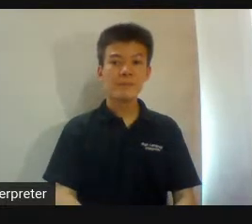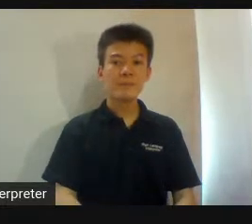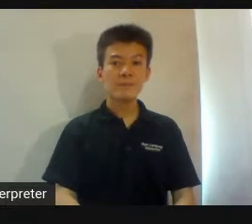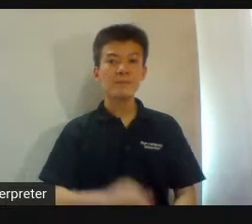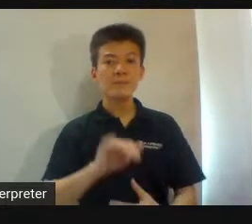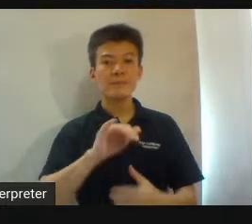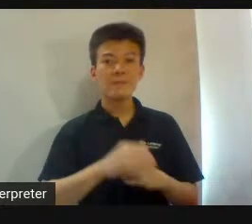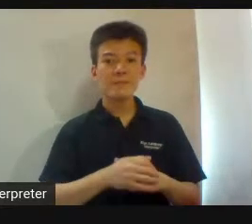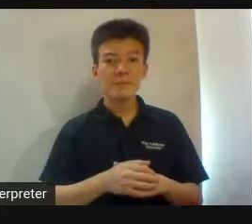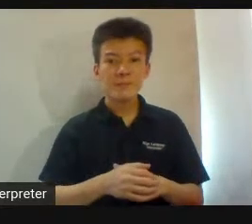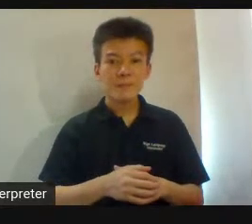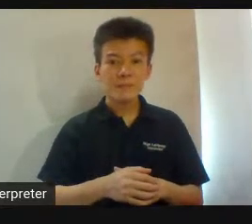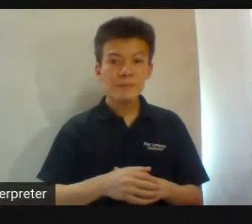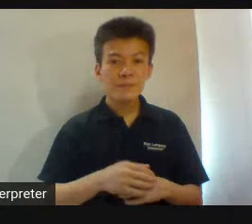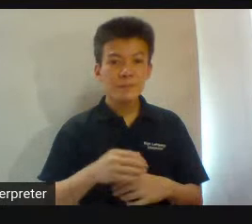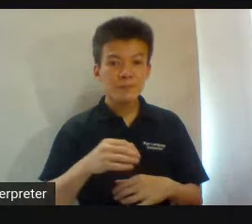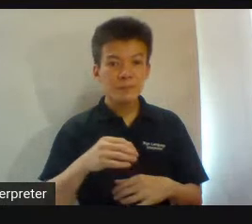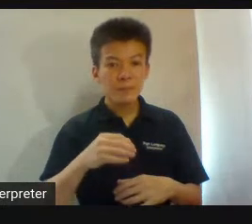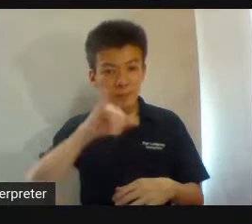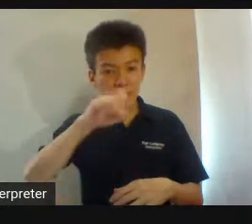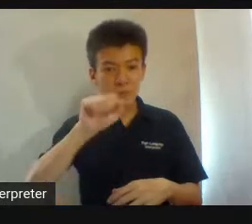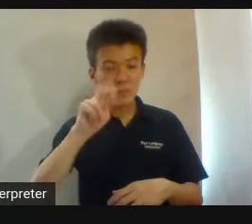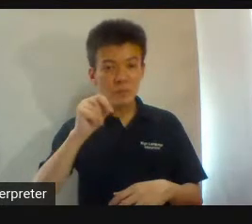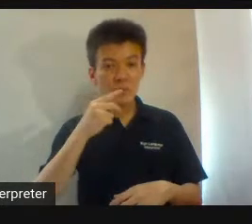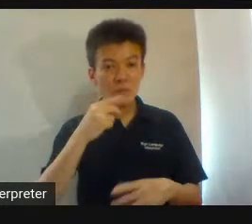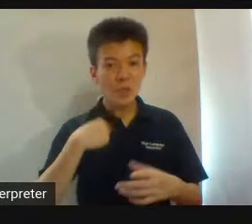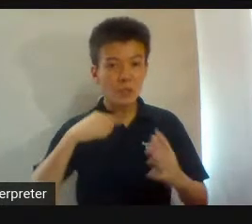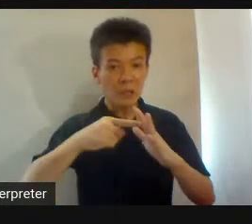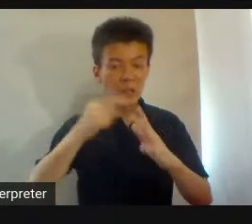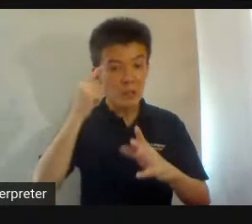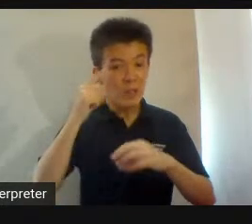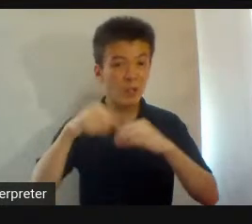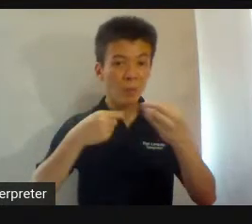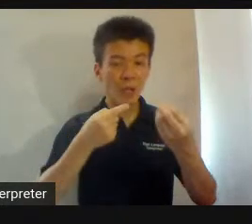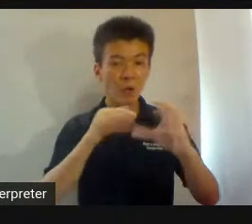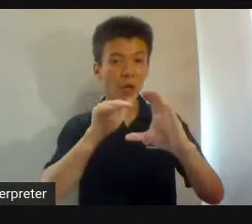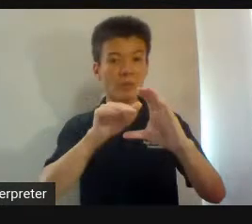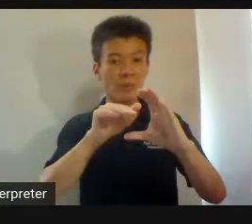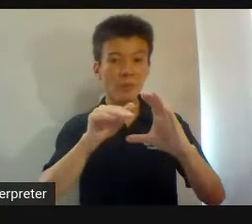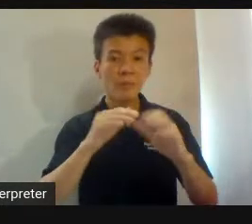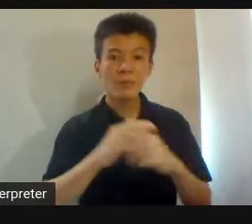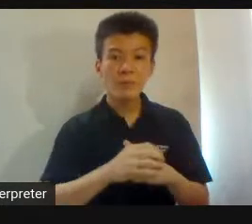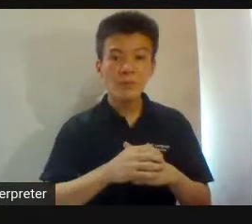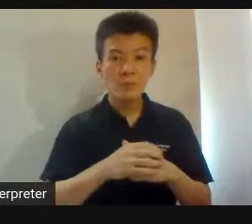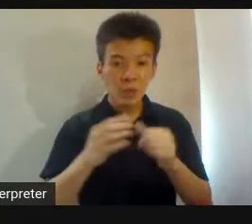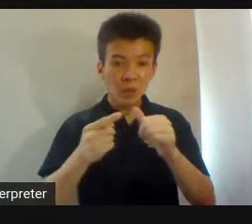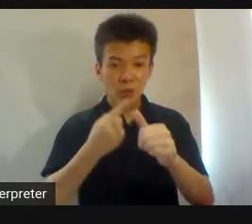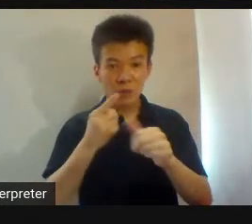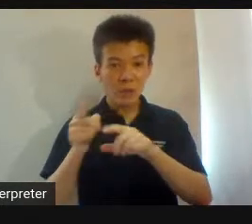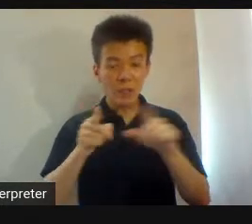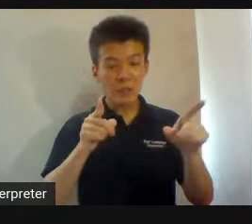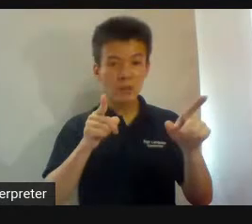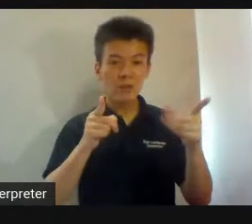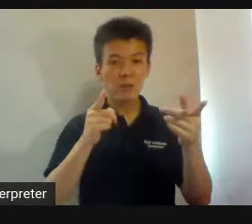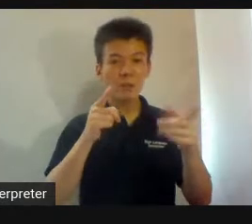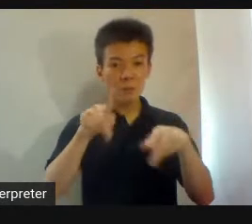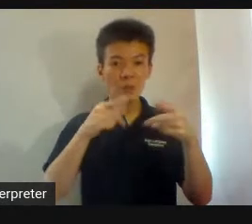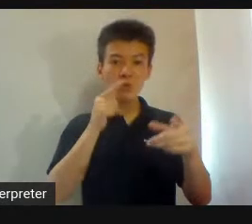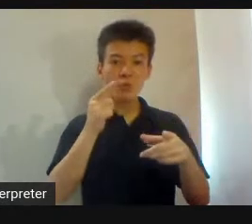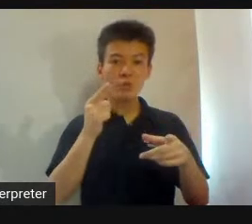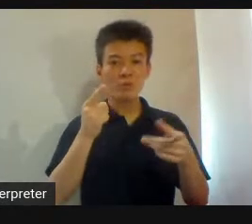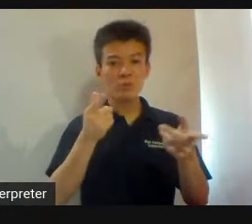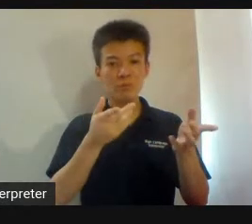Yeah. I think for me, I started thinking about accessibility first as a consumer, when I had to